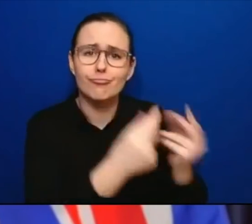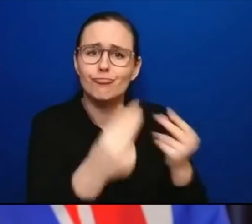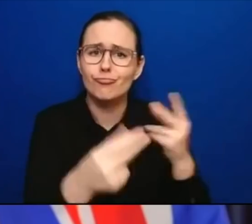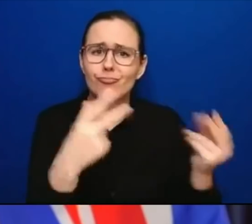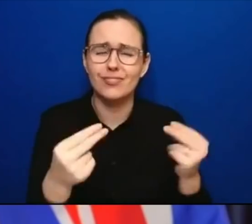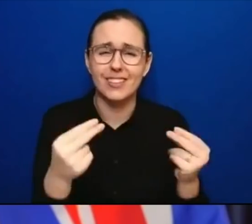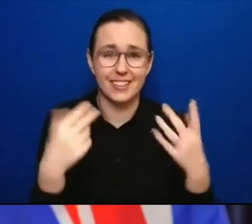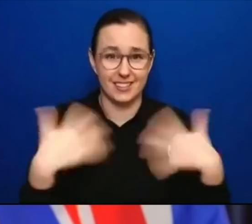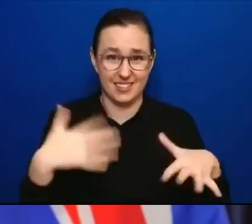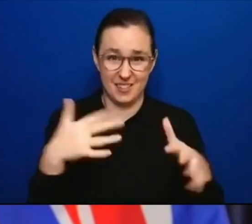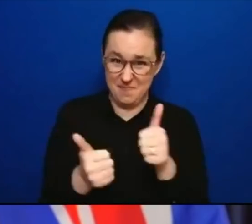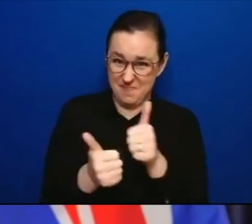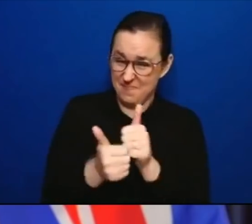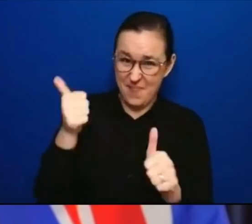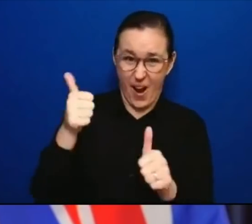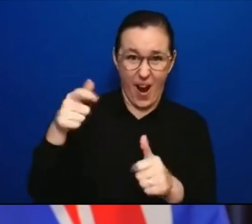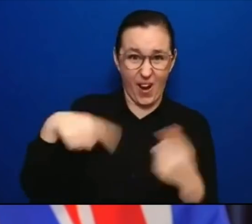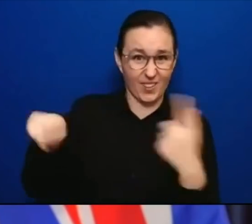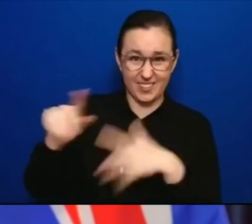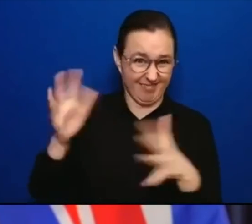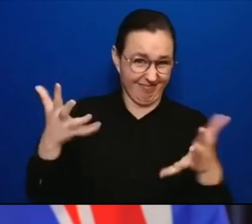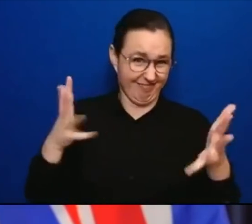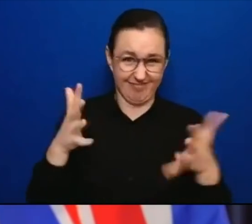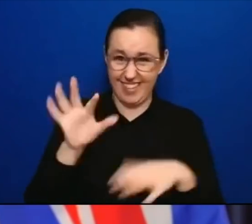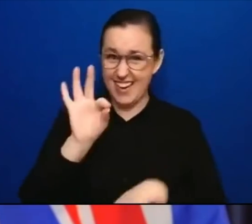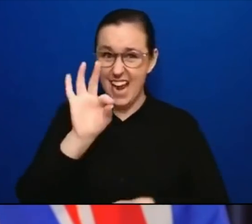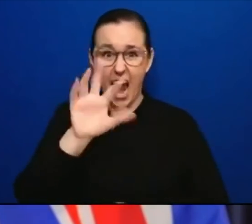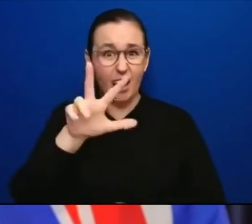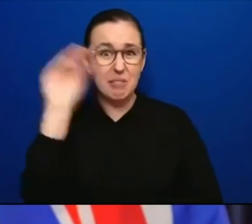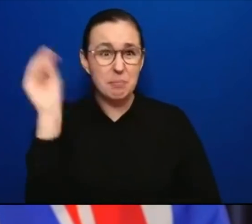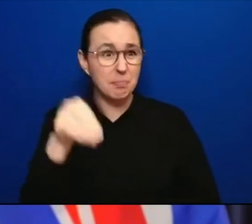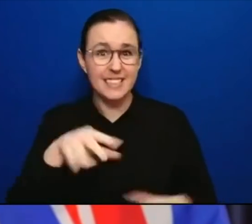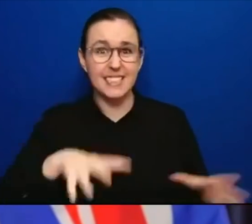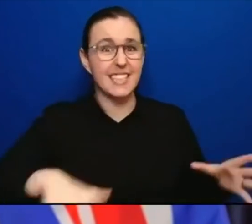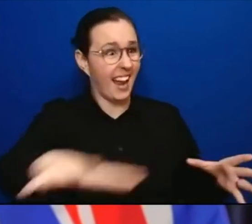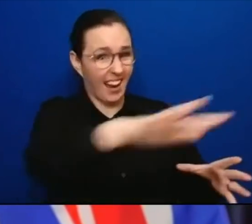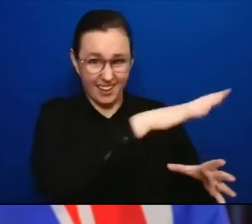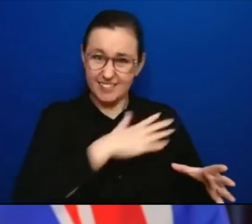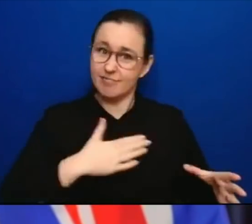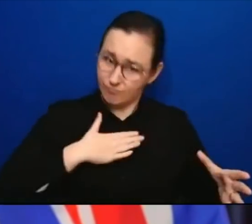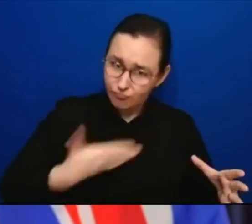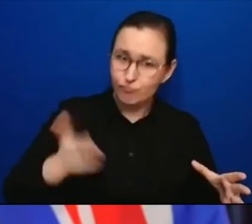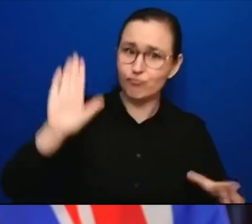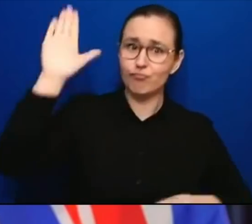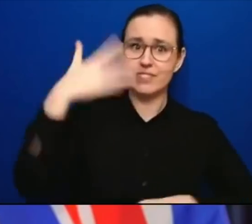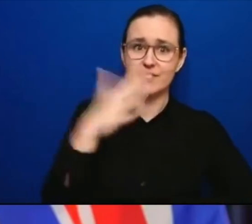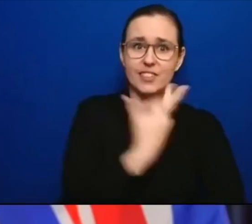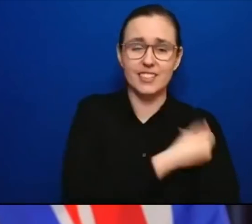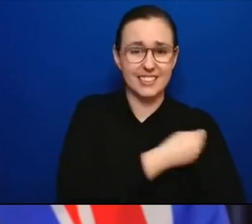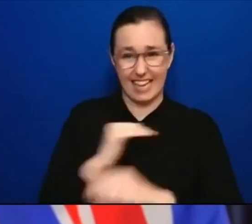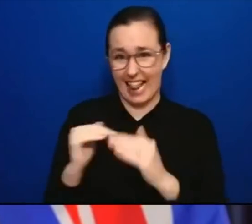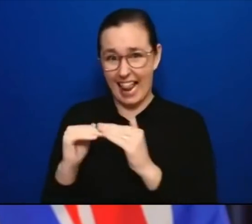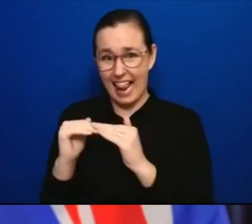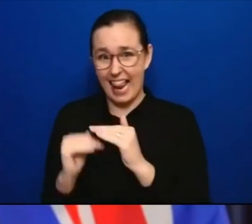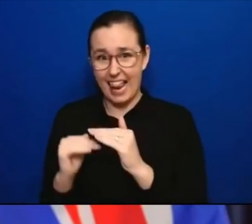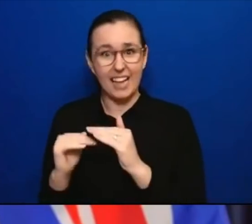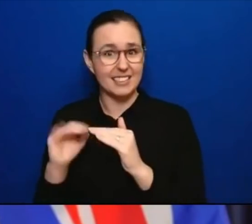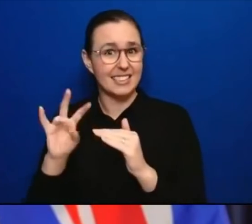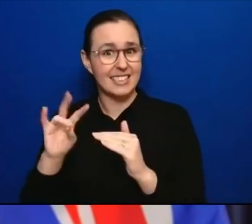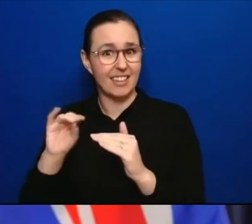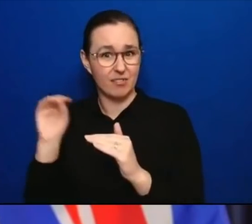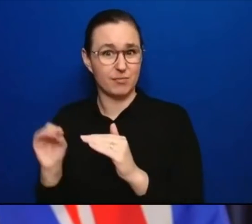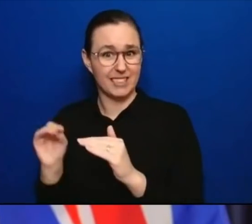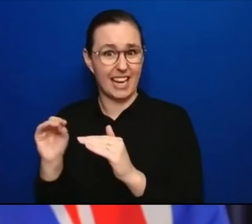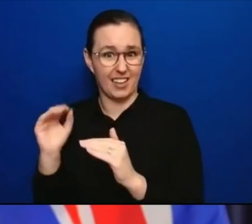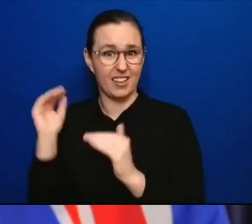in their massive majority, more than 93%, less than 7% of people who now, of adults,